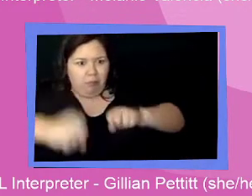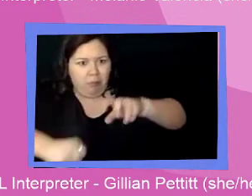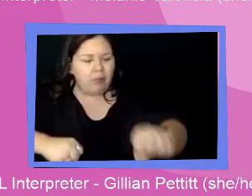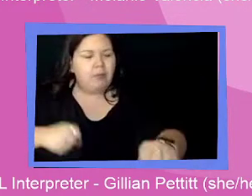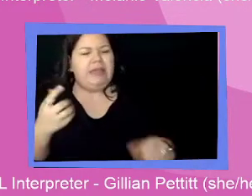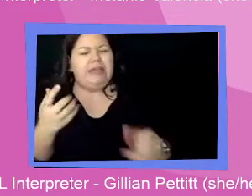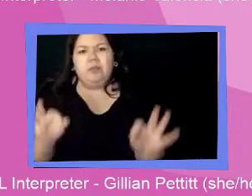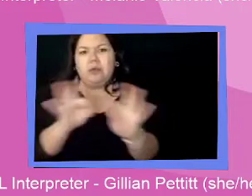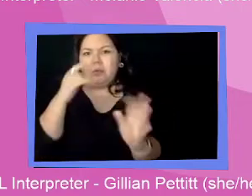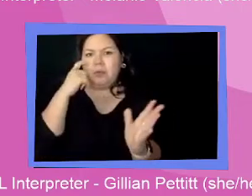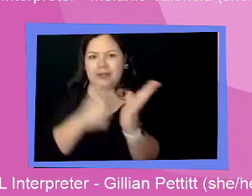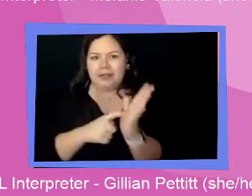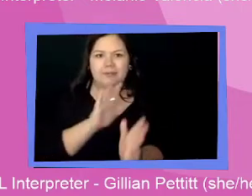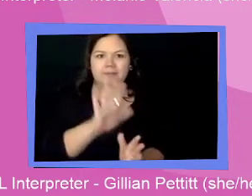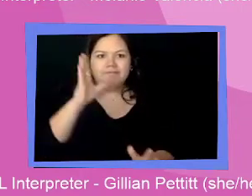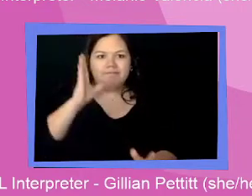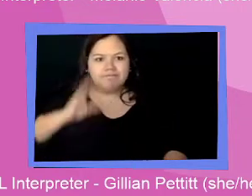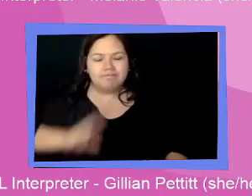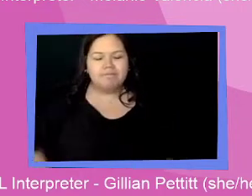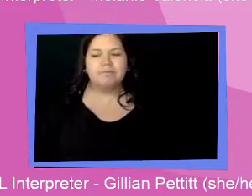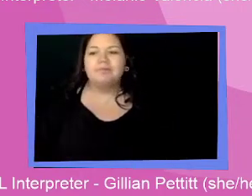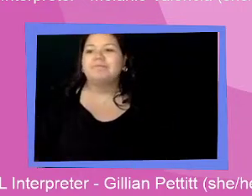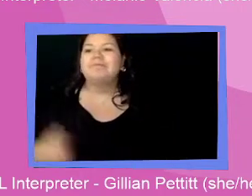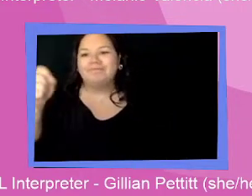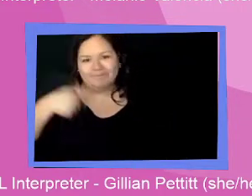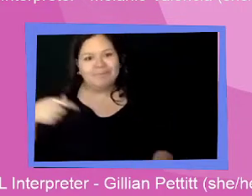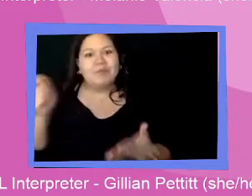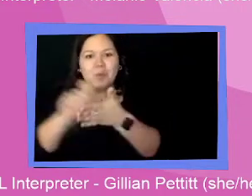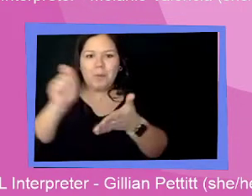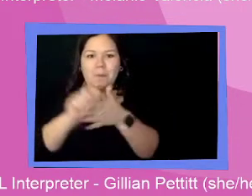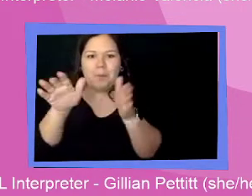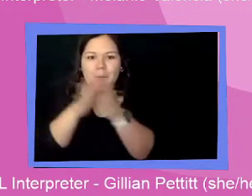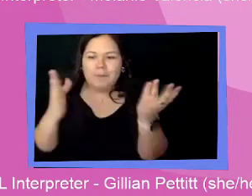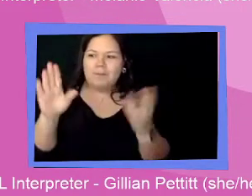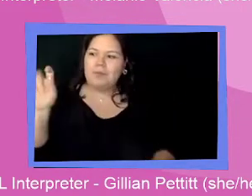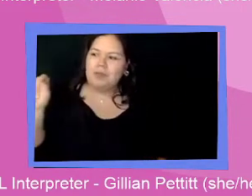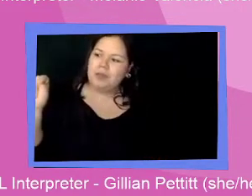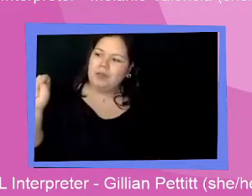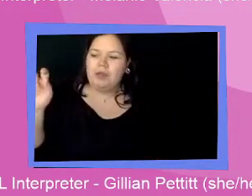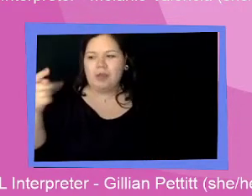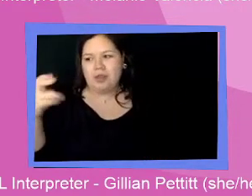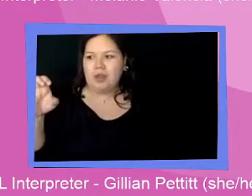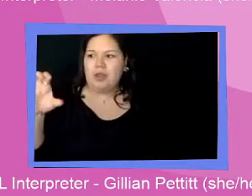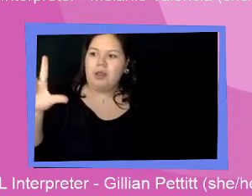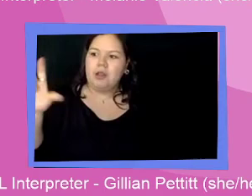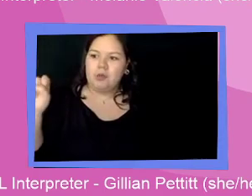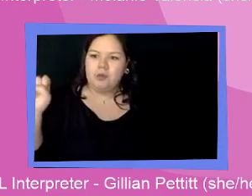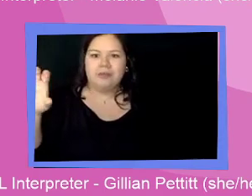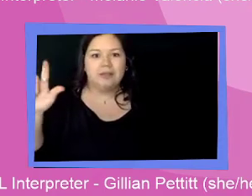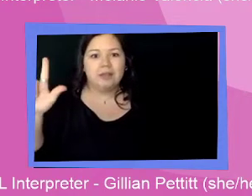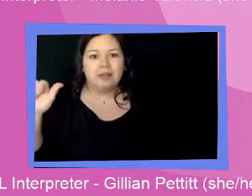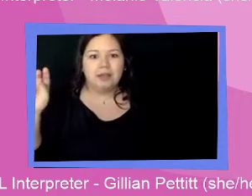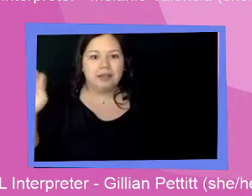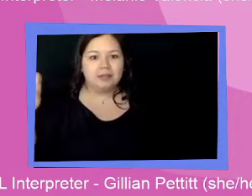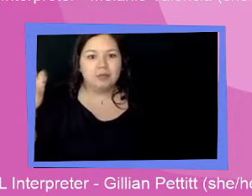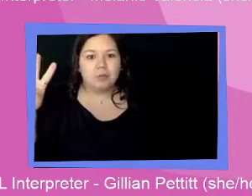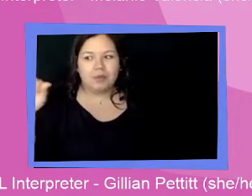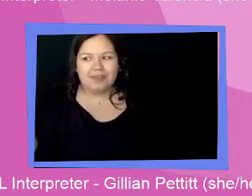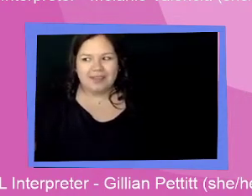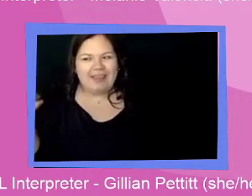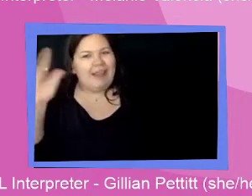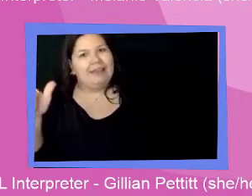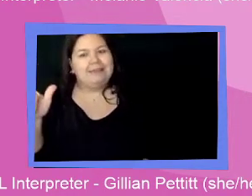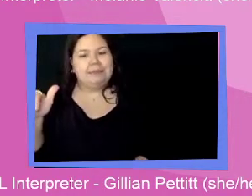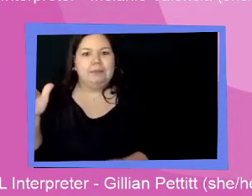Yes, I have written The Clothesline Swing, which was the book that made me famous, I